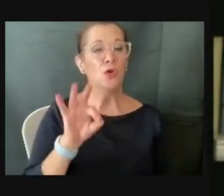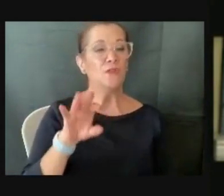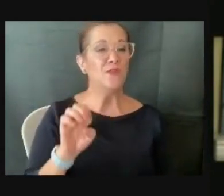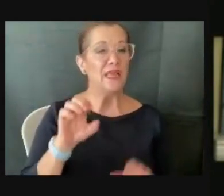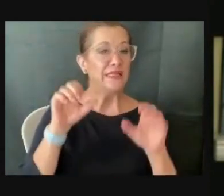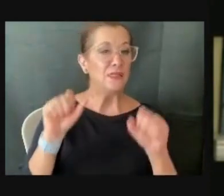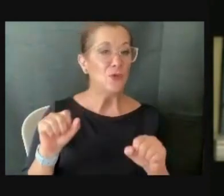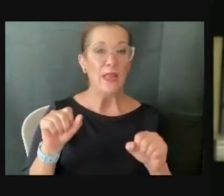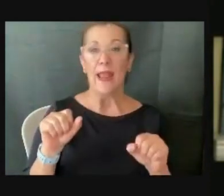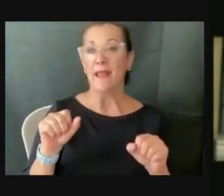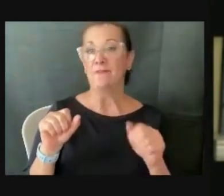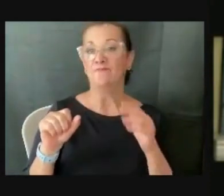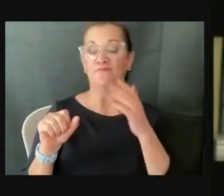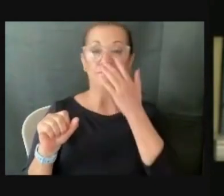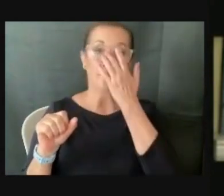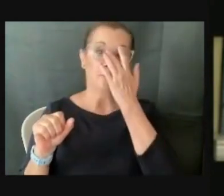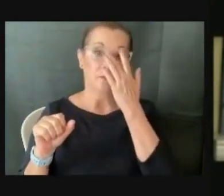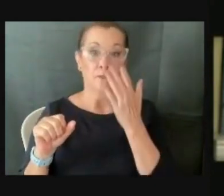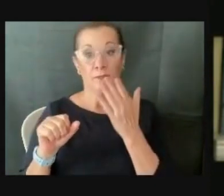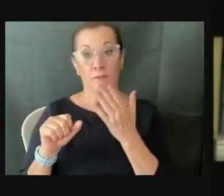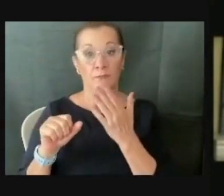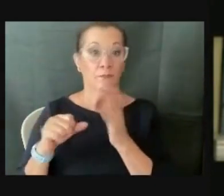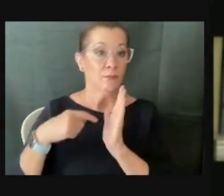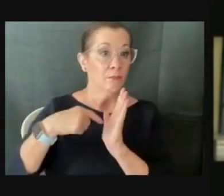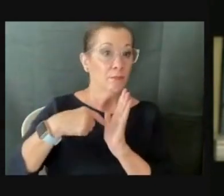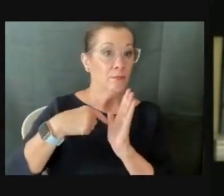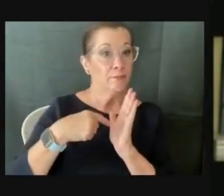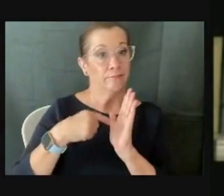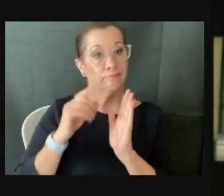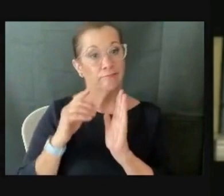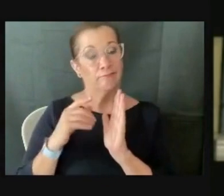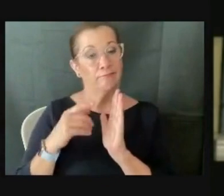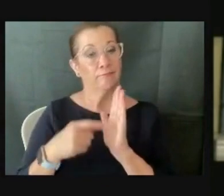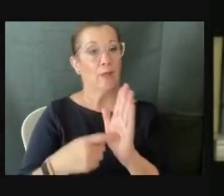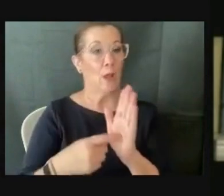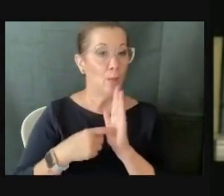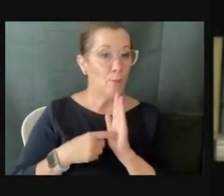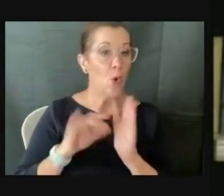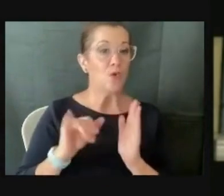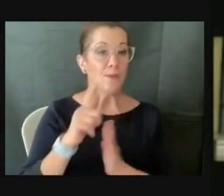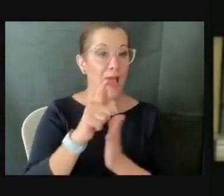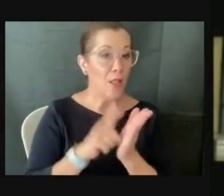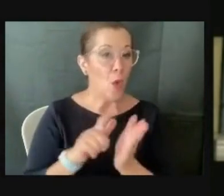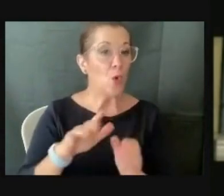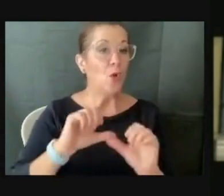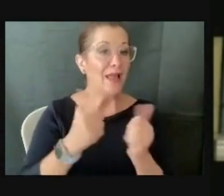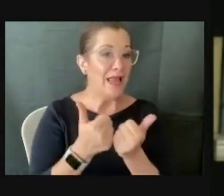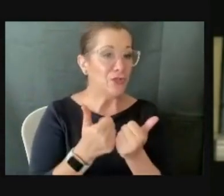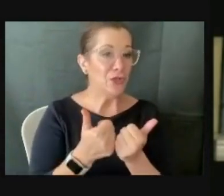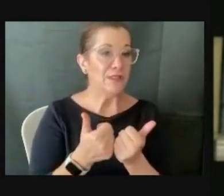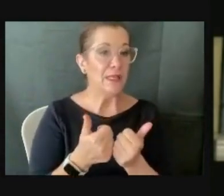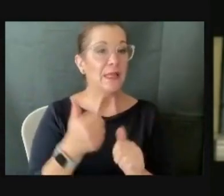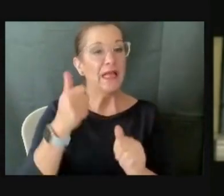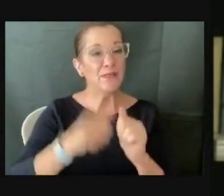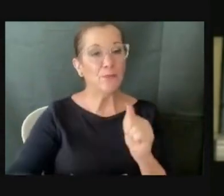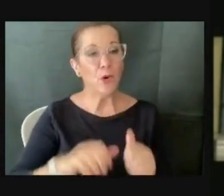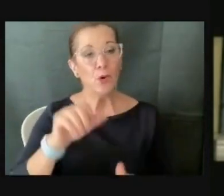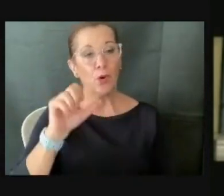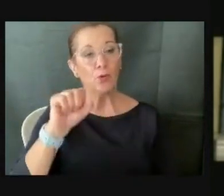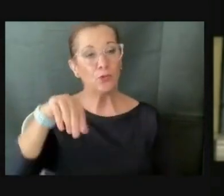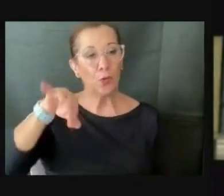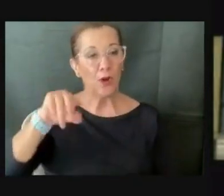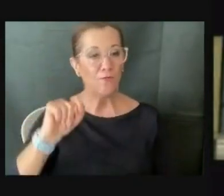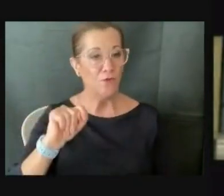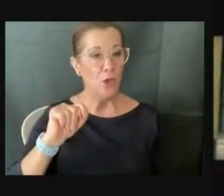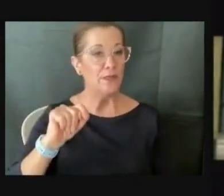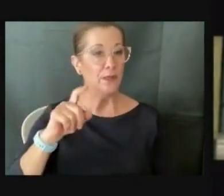be imposed by local agencies, and it's usually by square foot that they charge. So if you go